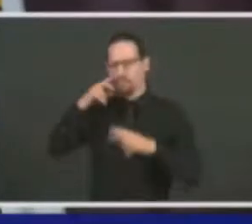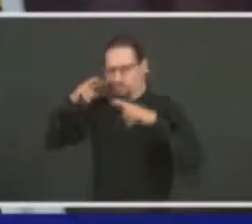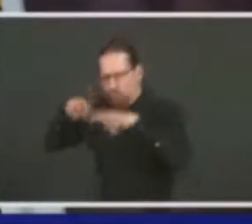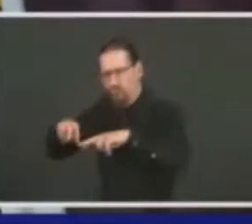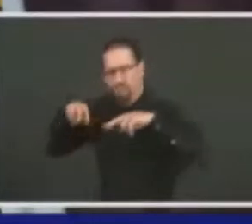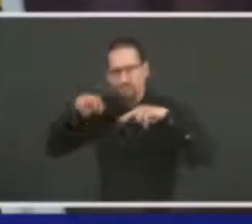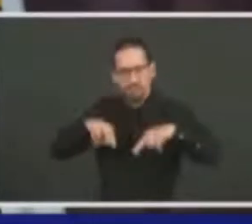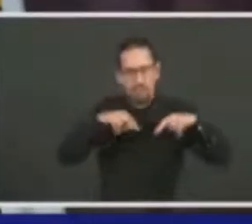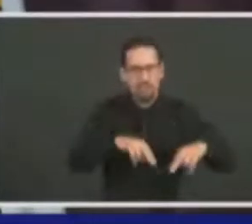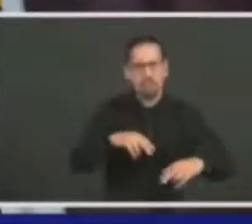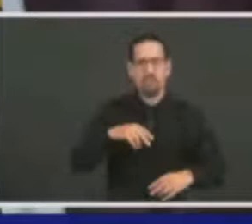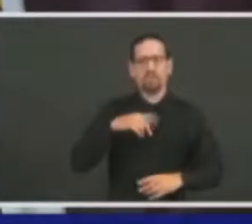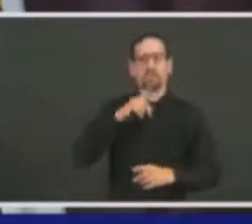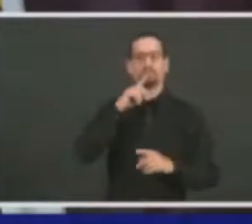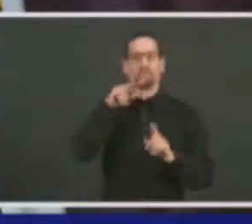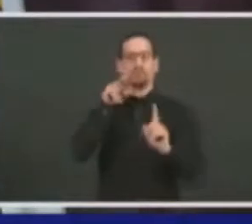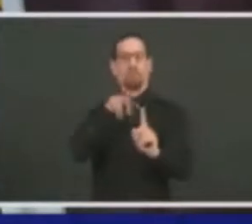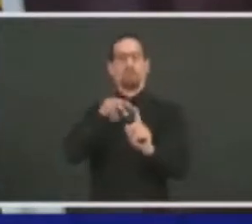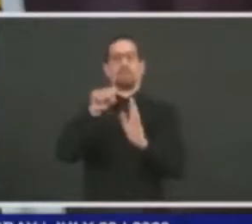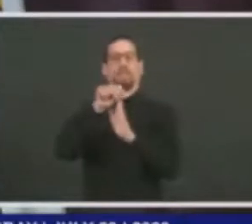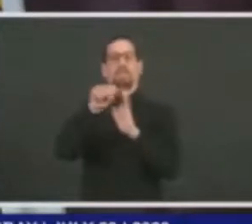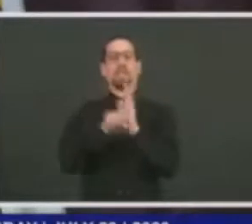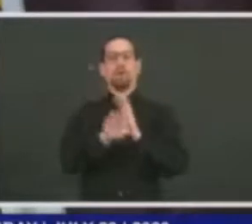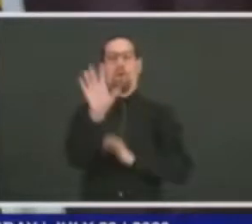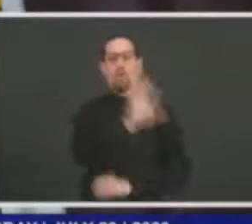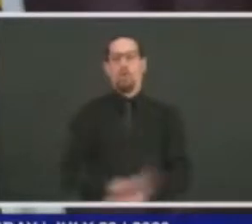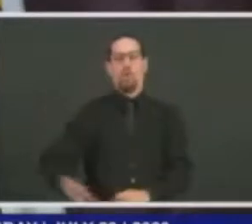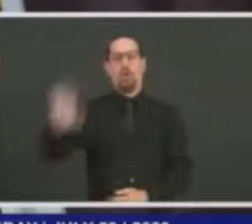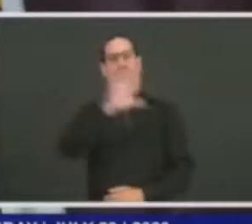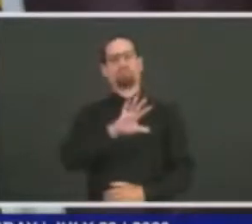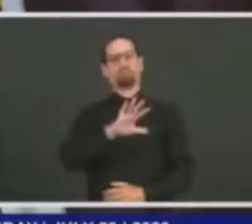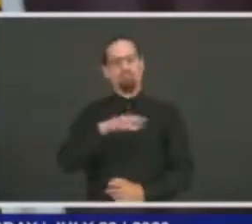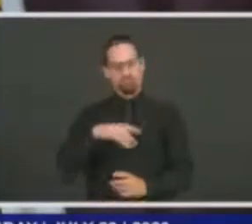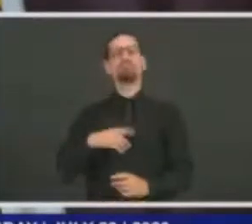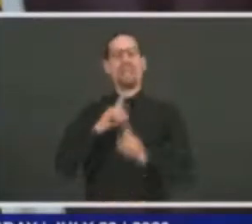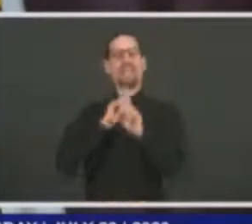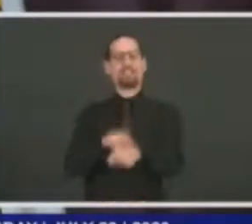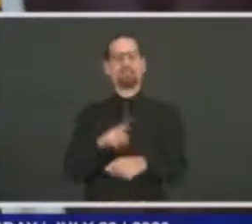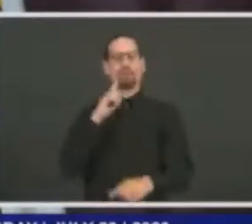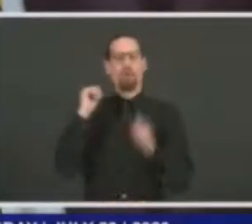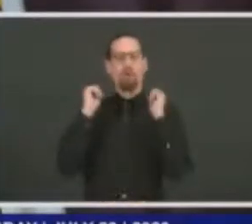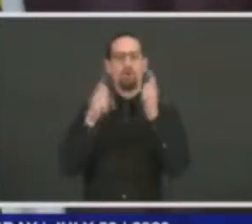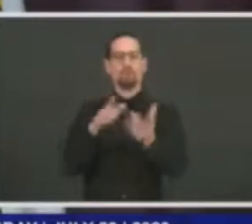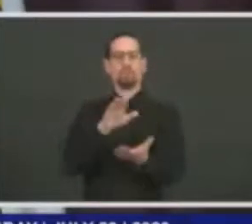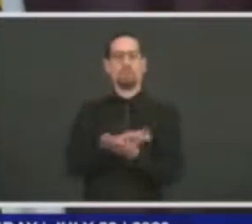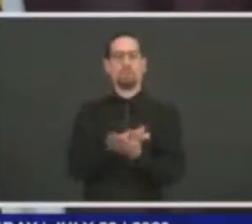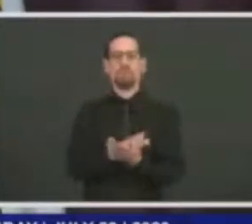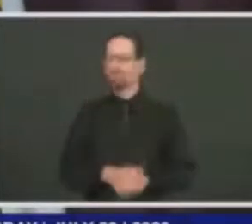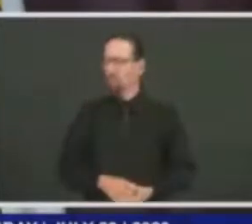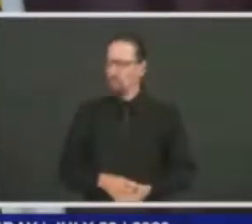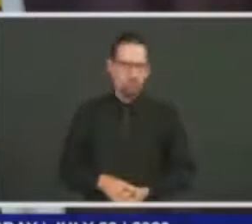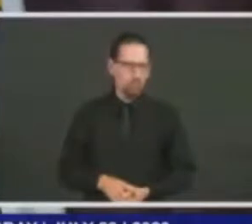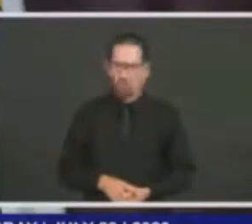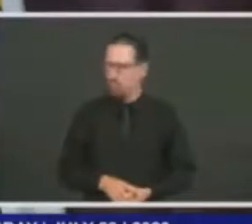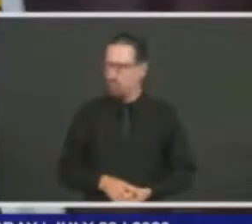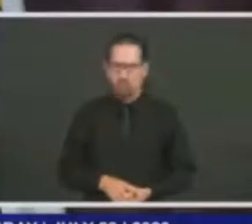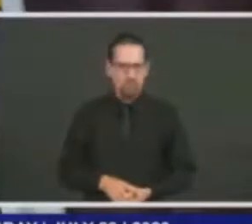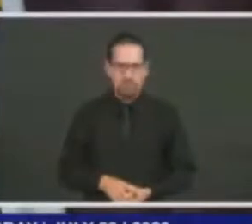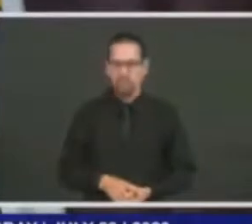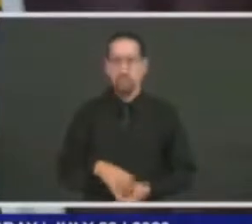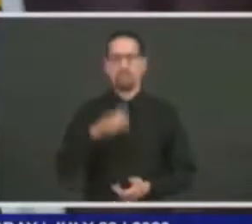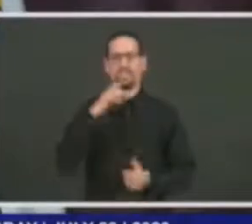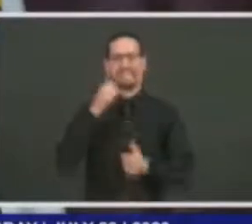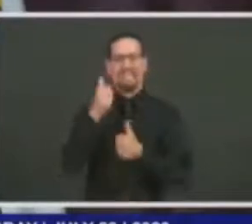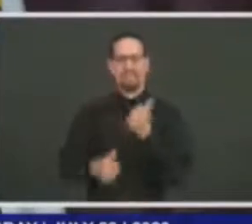to be below a certain prevalence at the time we decide to reopen that week of August